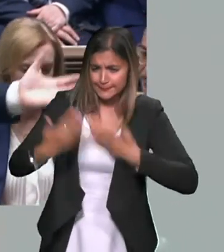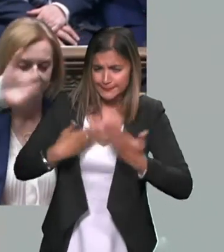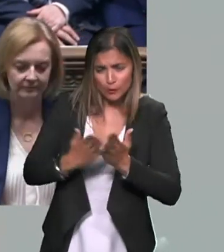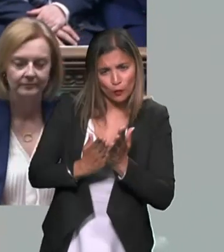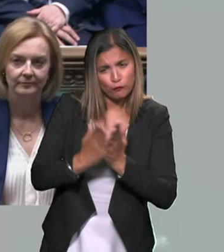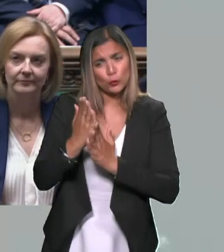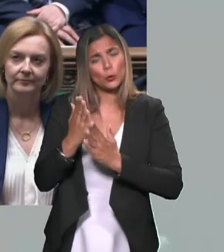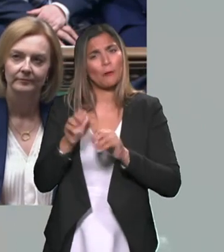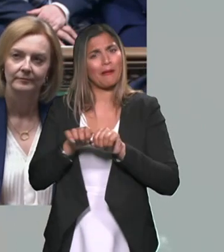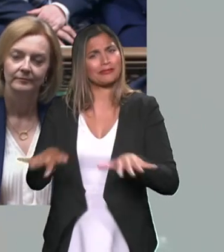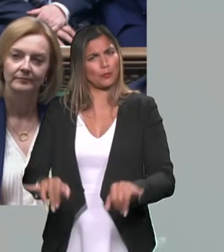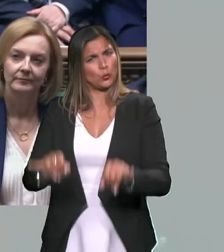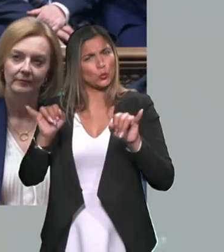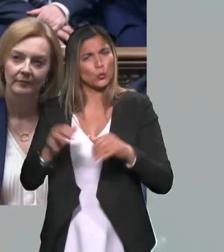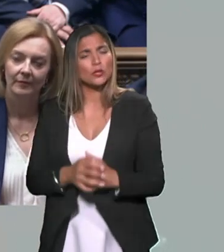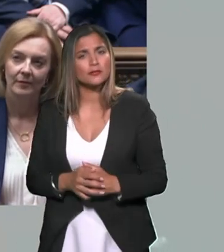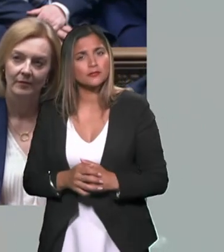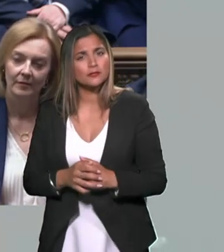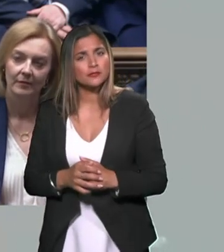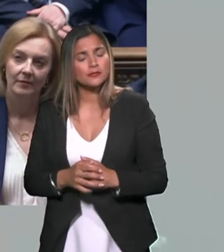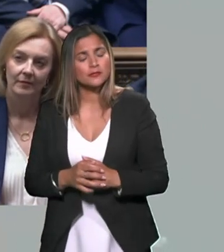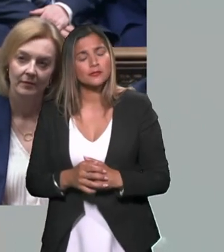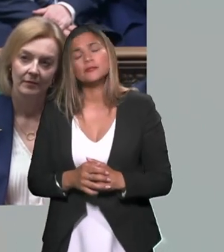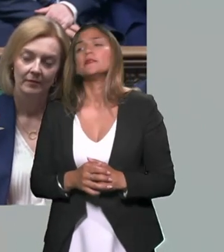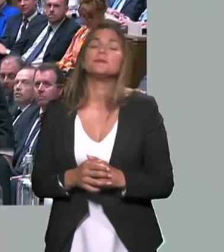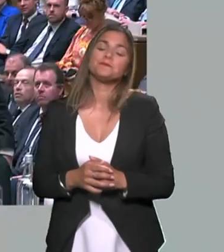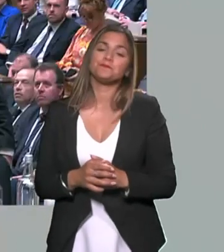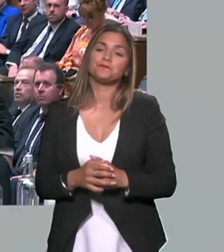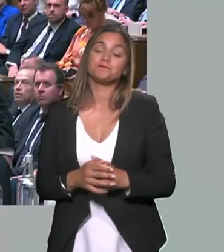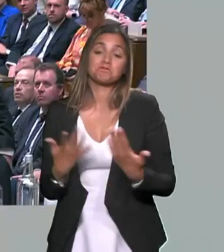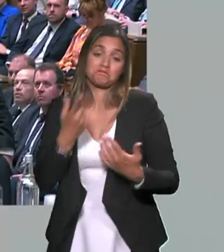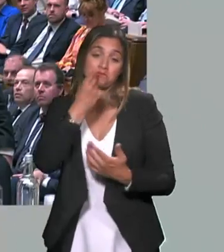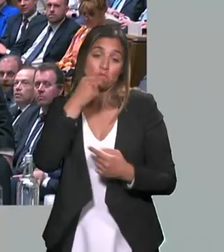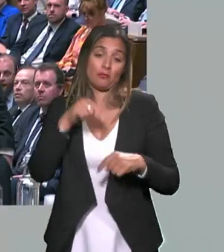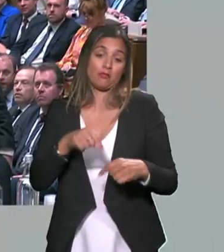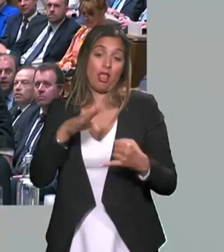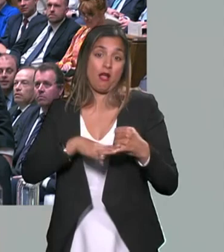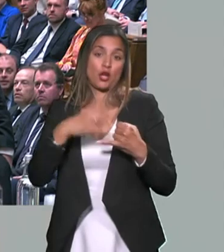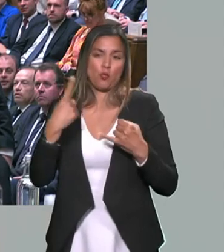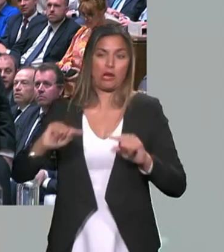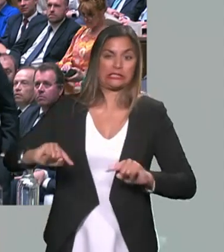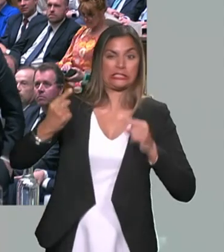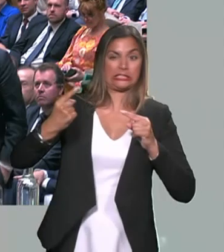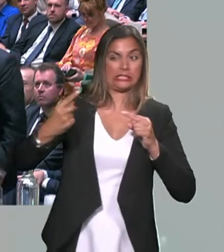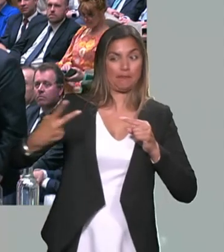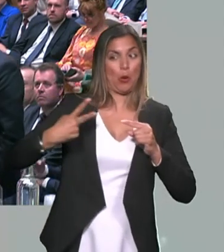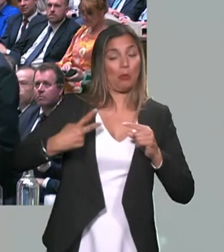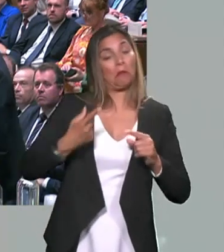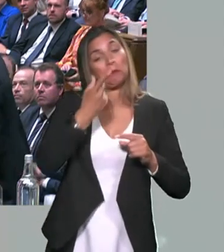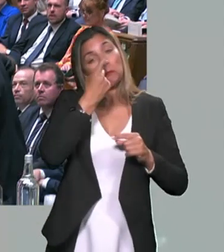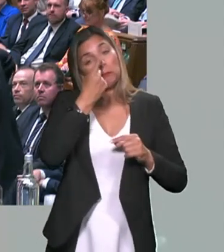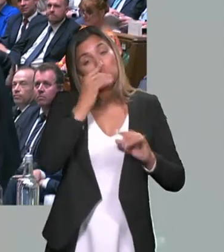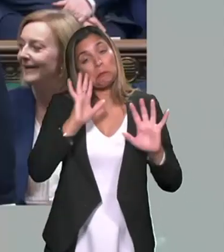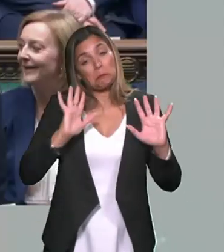leader of my party may be elected by acclamation, so it's possible this will be our last confrontation over this.